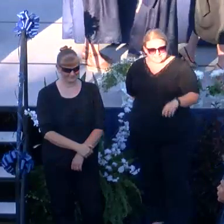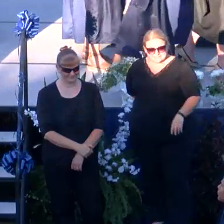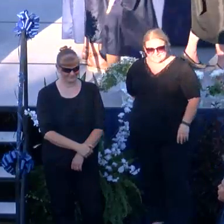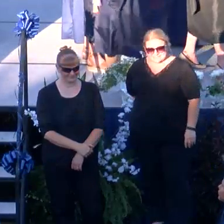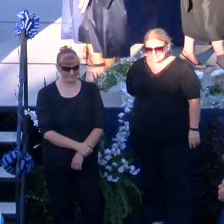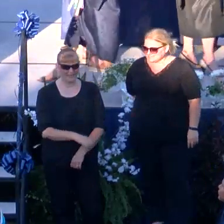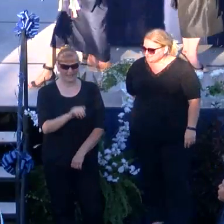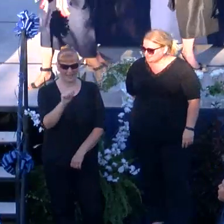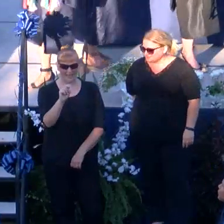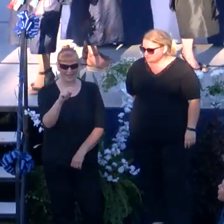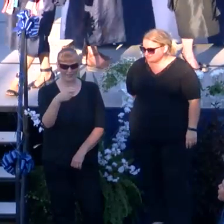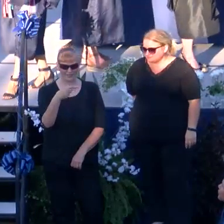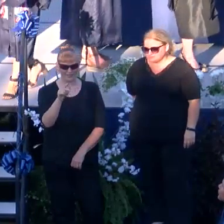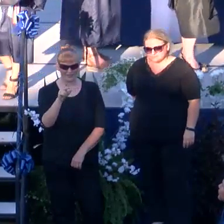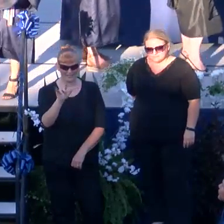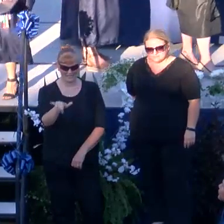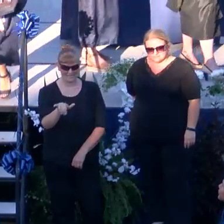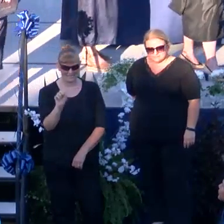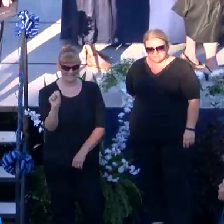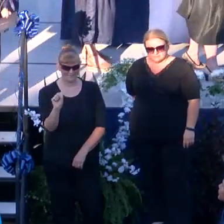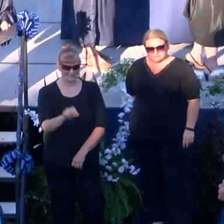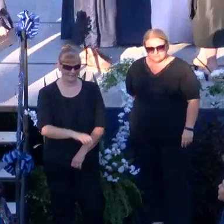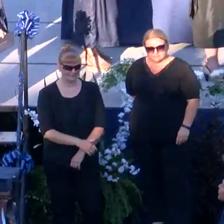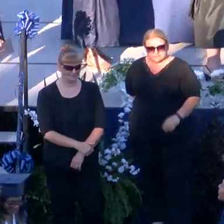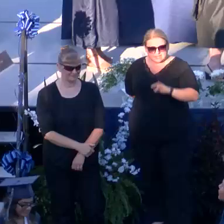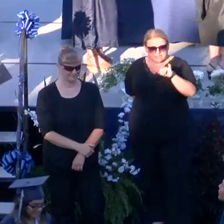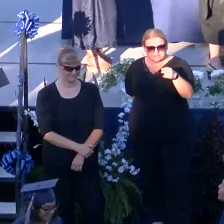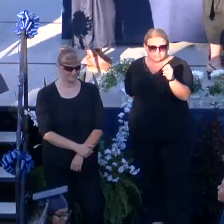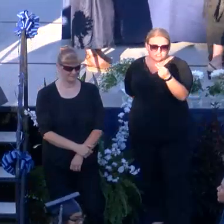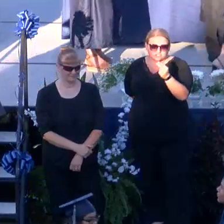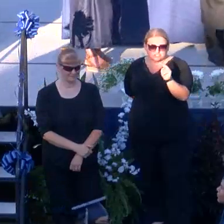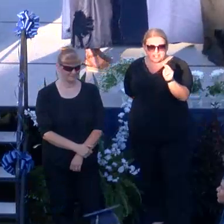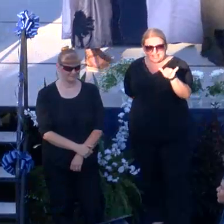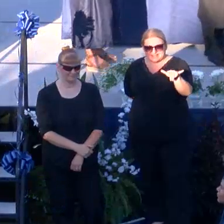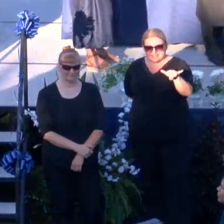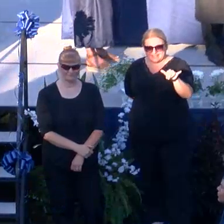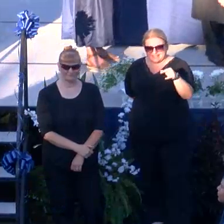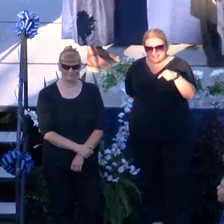Anthony Smith. Johnny Quintero.